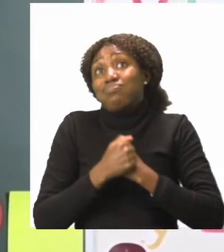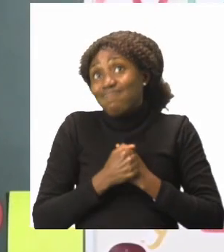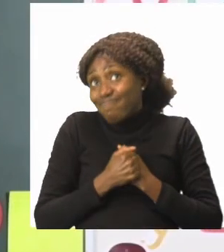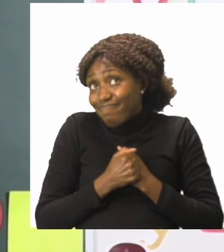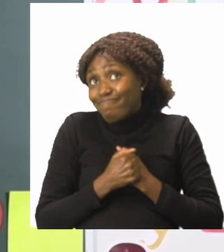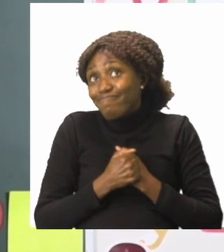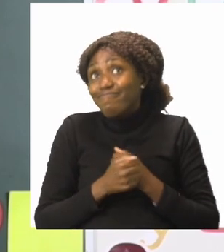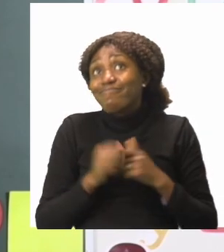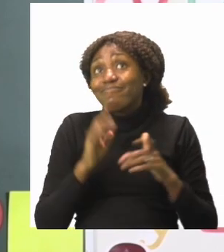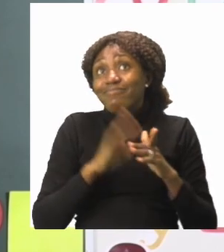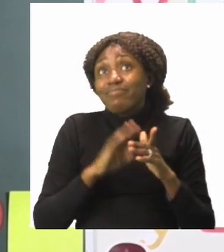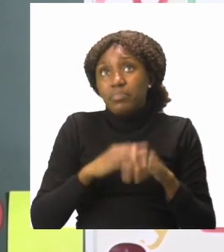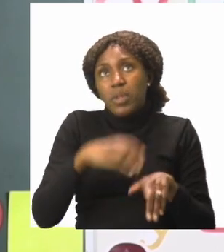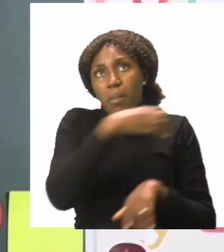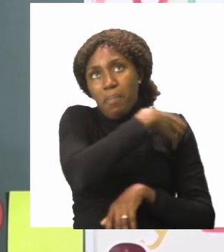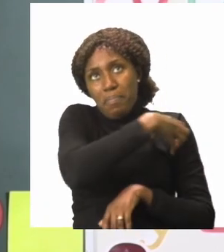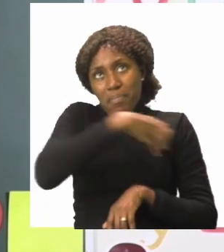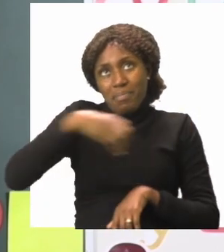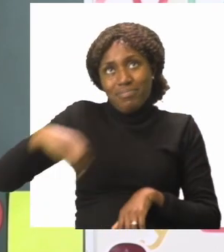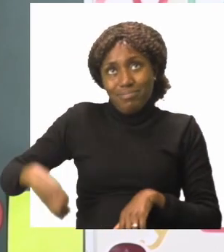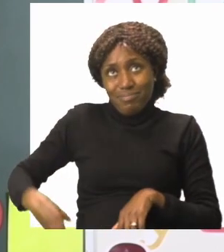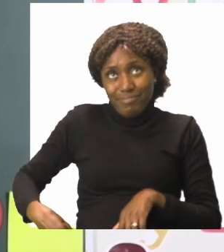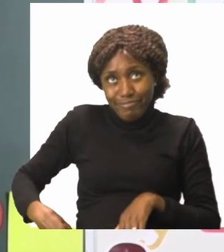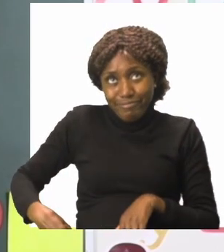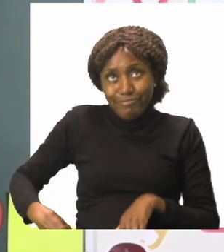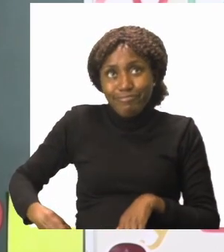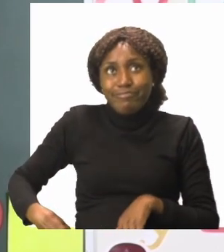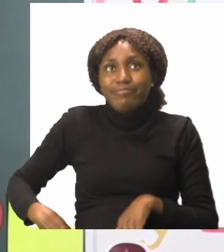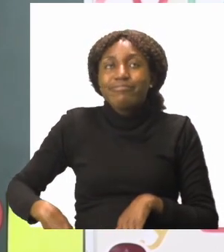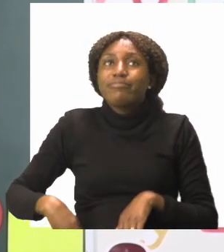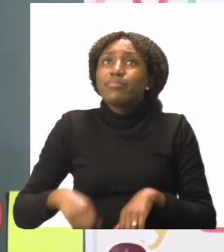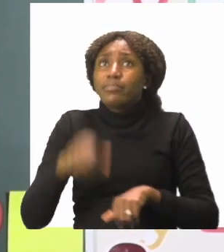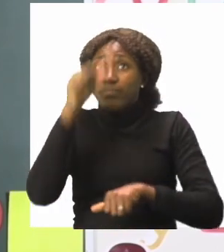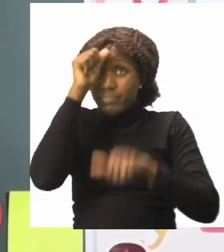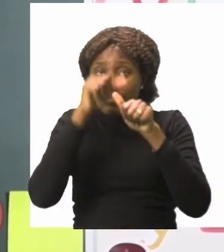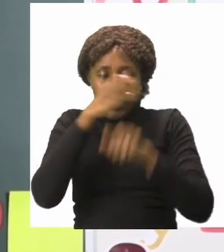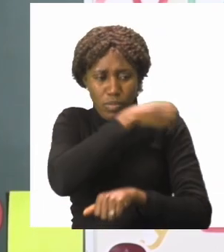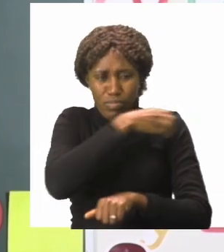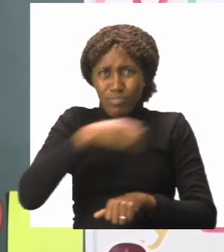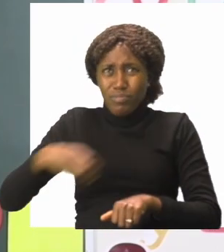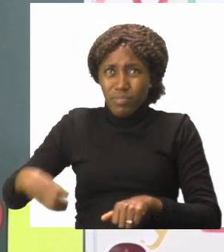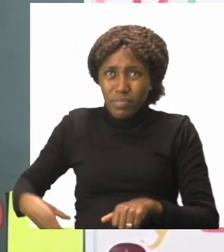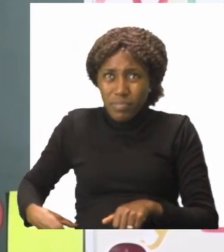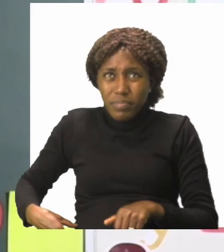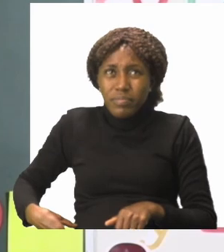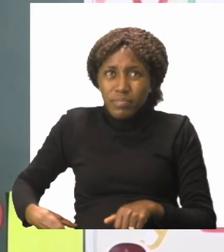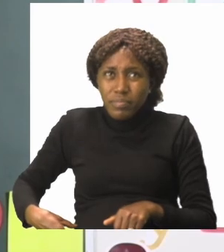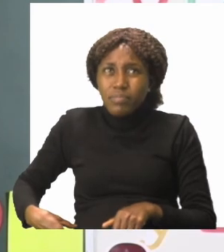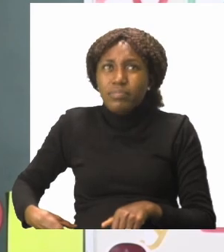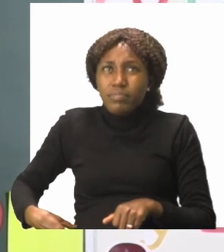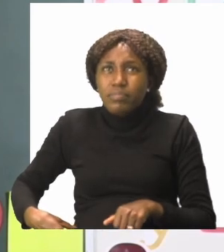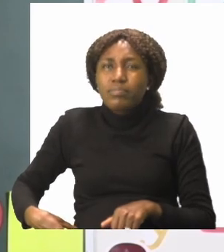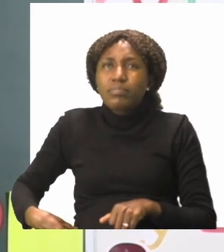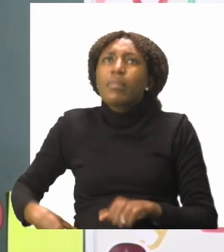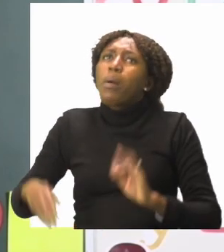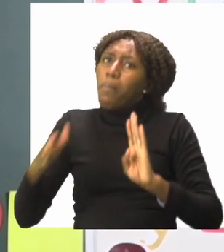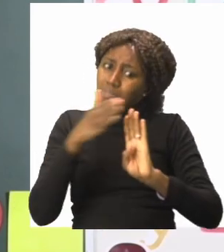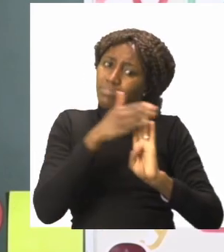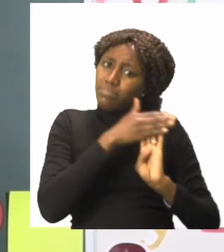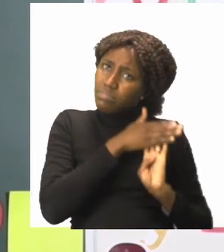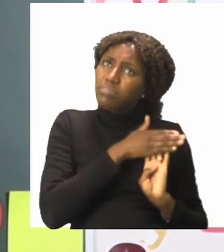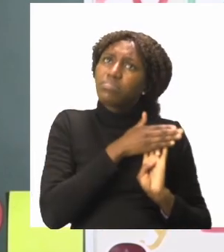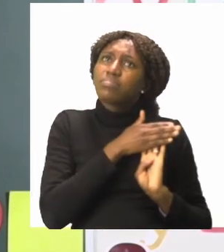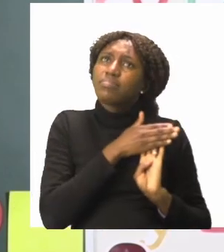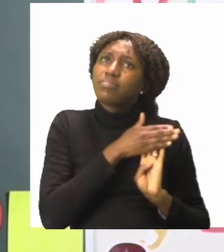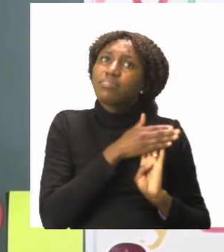and even with your friends. Remember, a seat belt is also called a safety belt, and